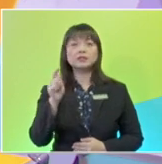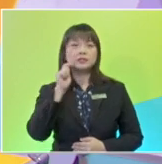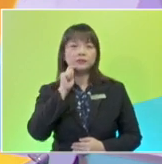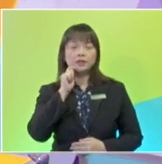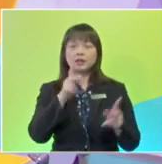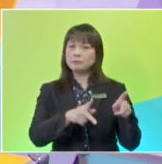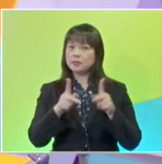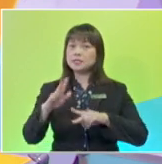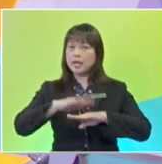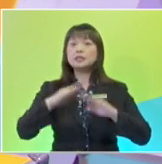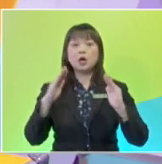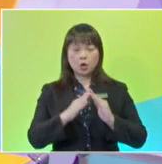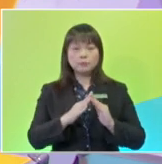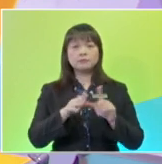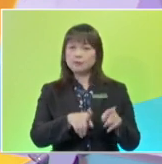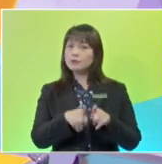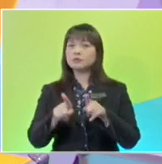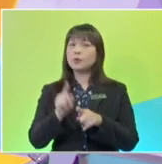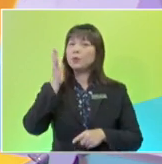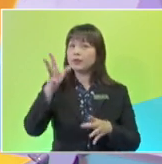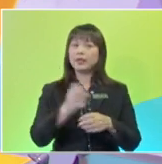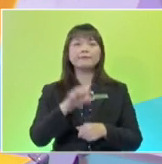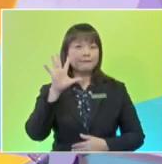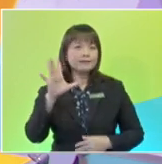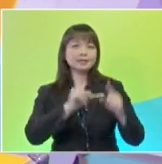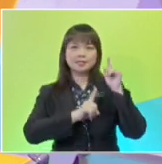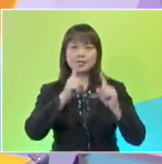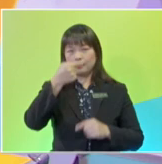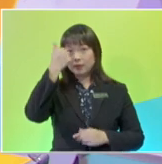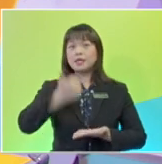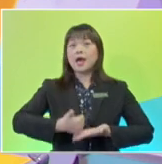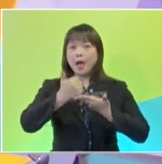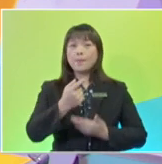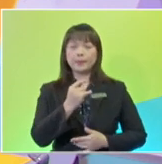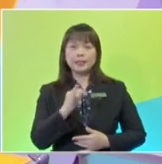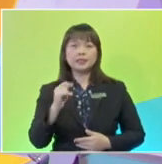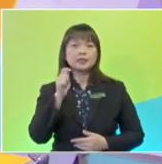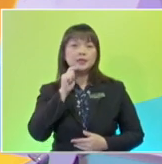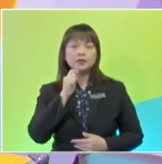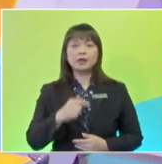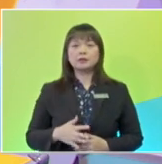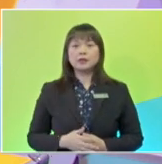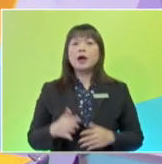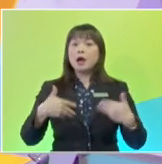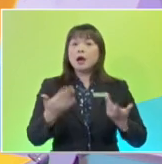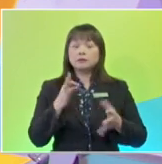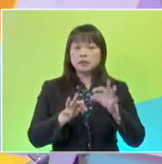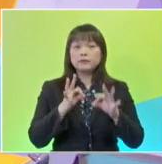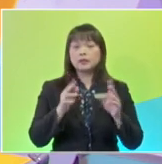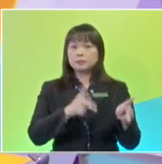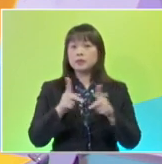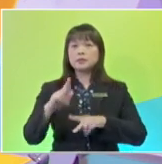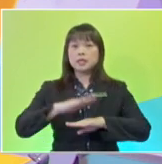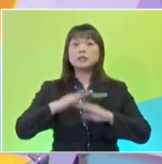were helping me in that sense. Alright, so pretty much if people at home, and if they want to go ahead and you know, have a look at the